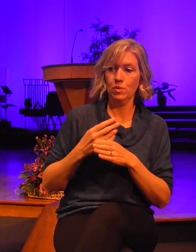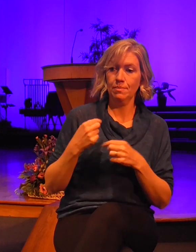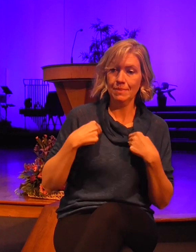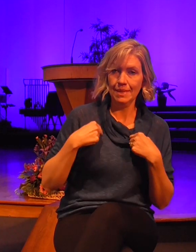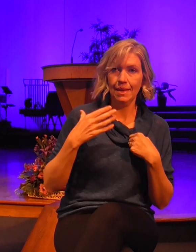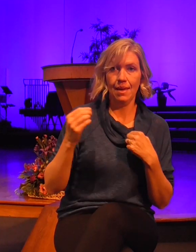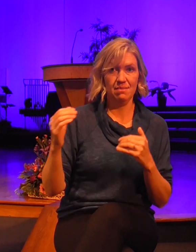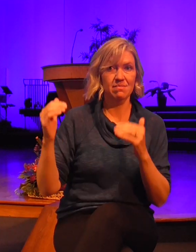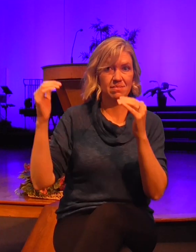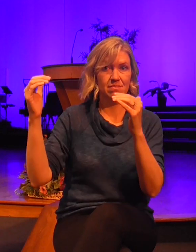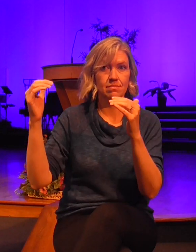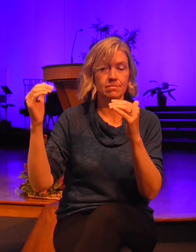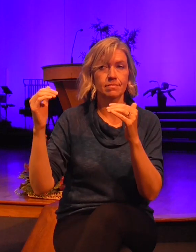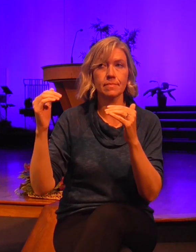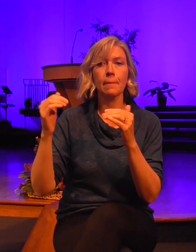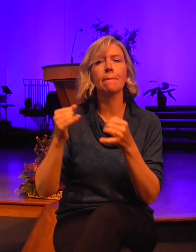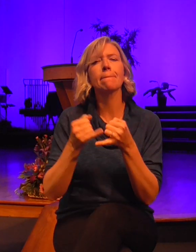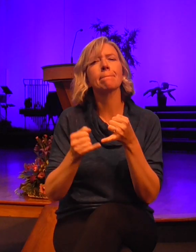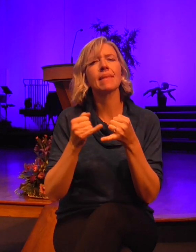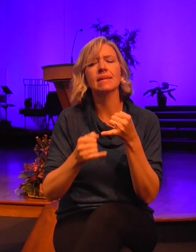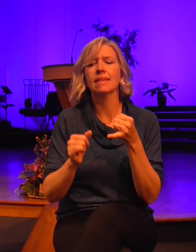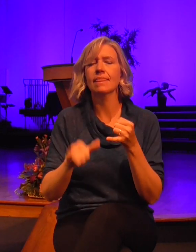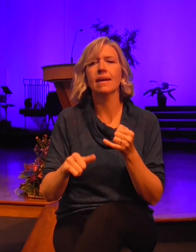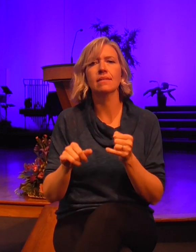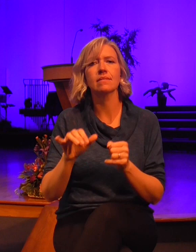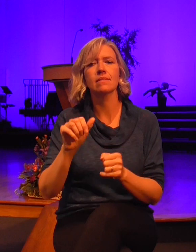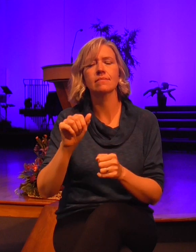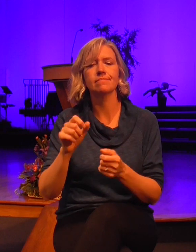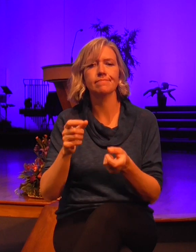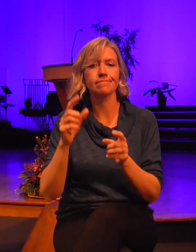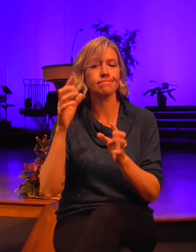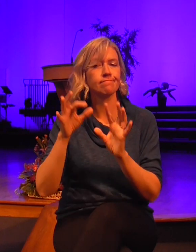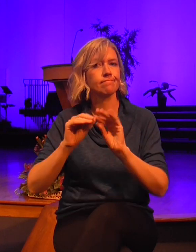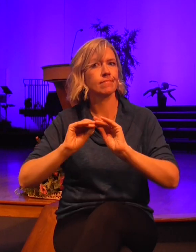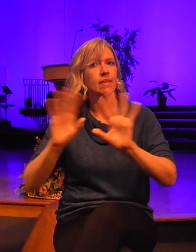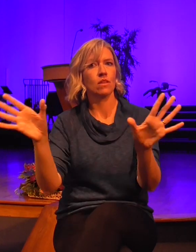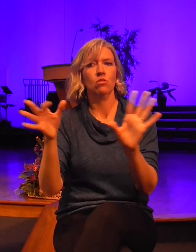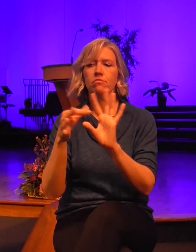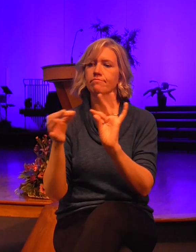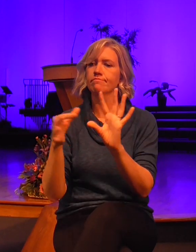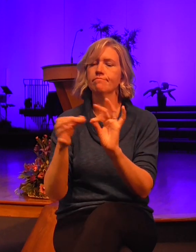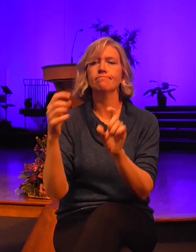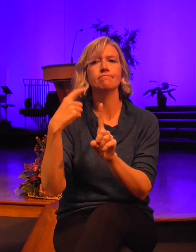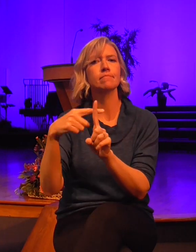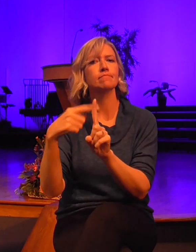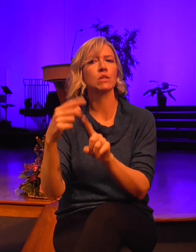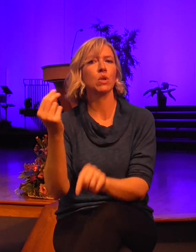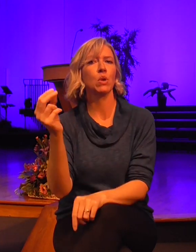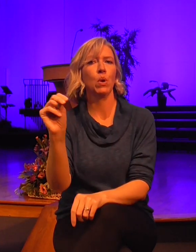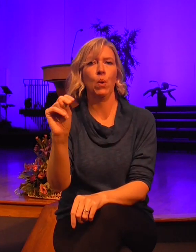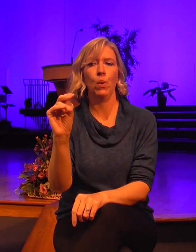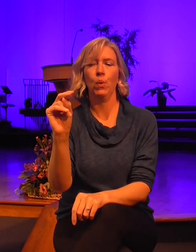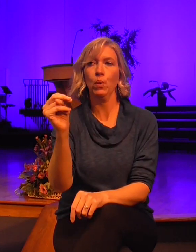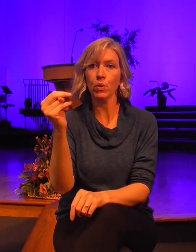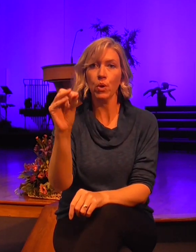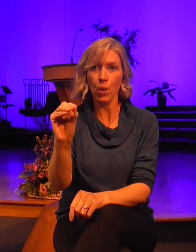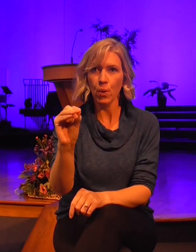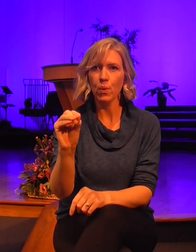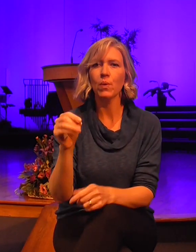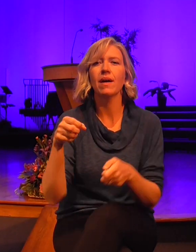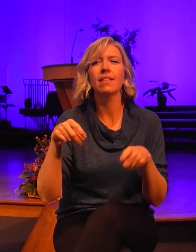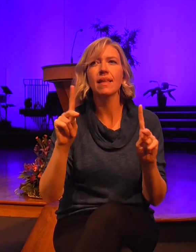And lastly, that affirmative no that allows you to fully align your yeses and your nos